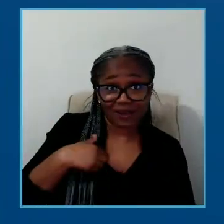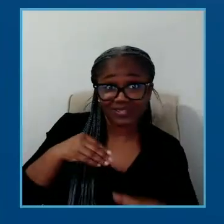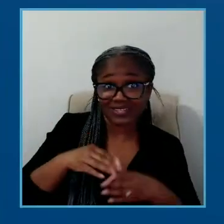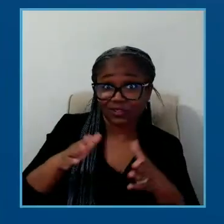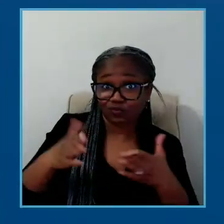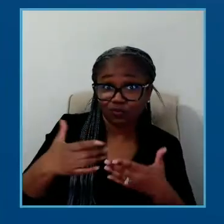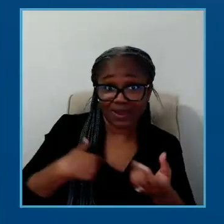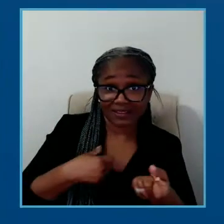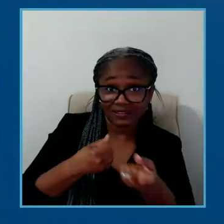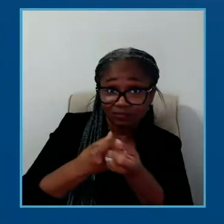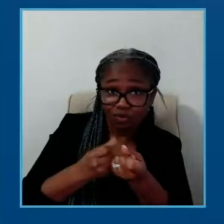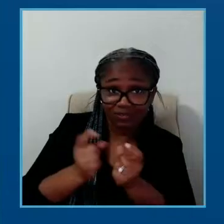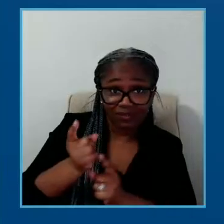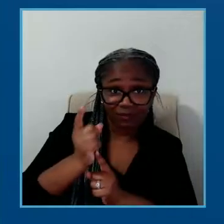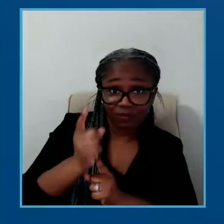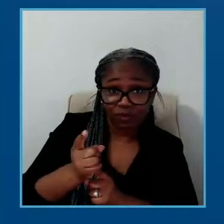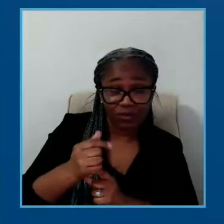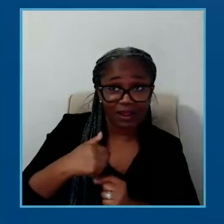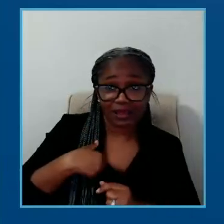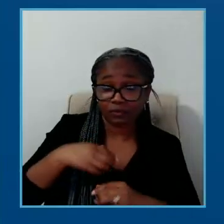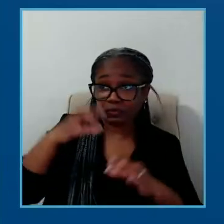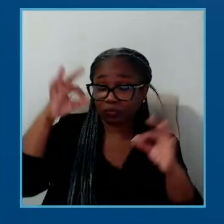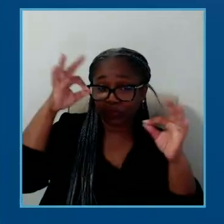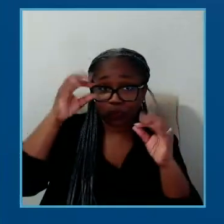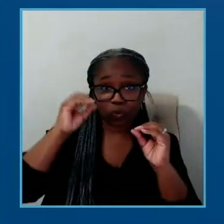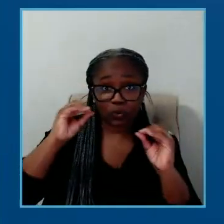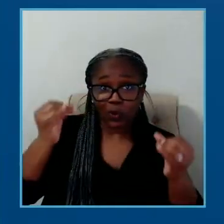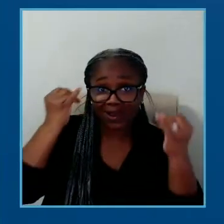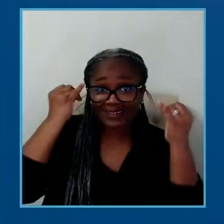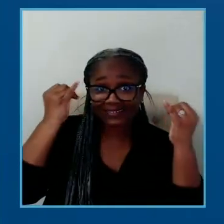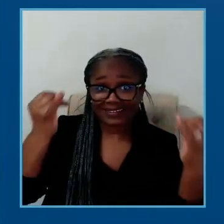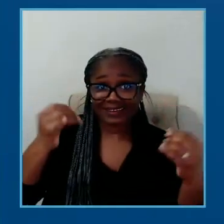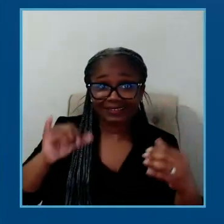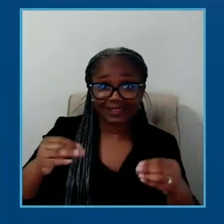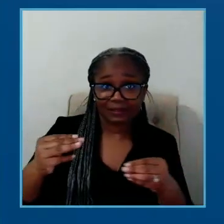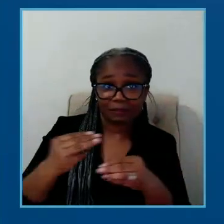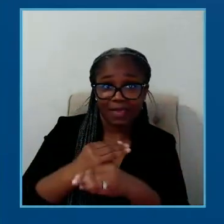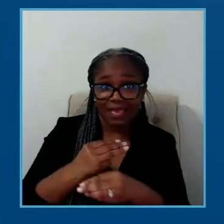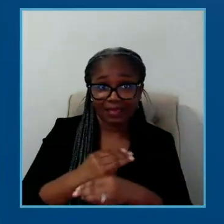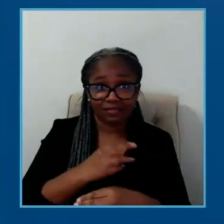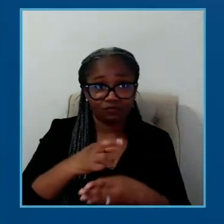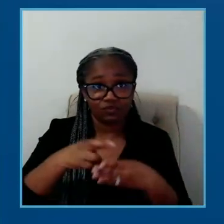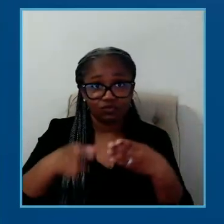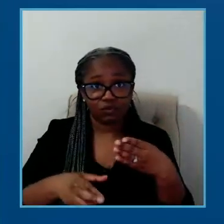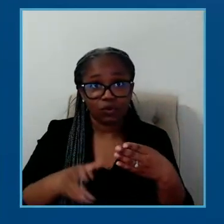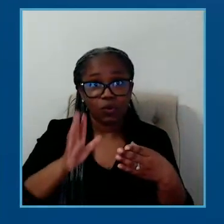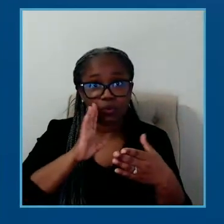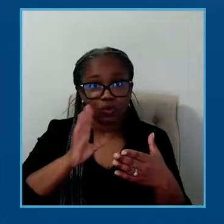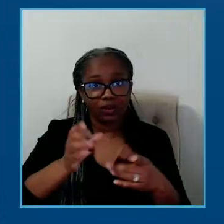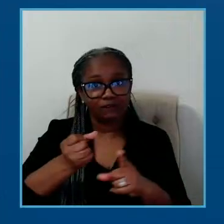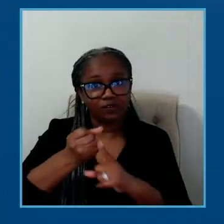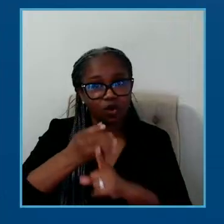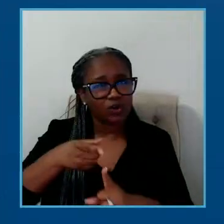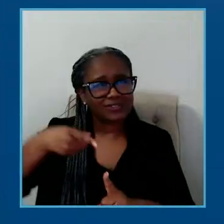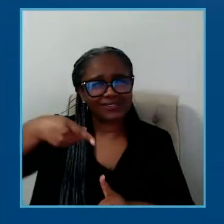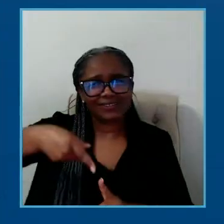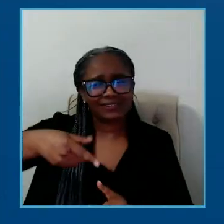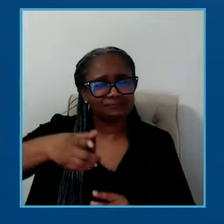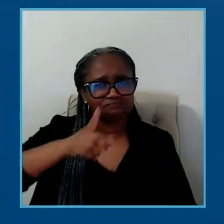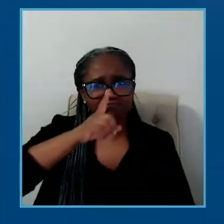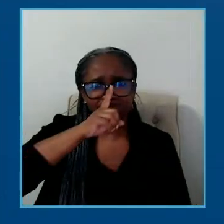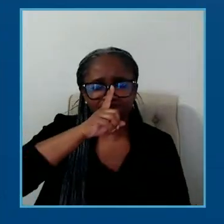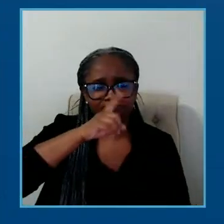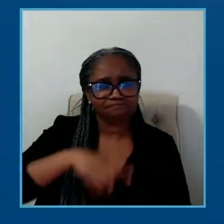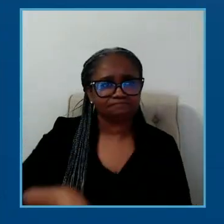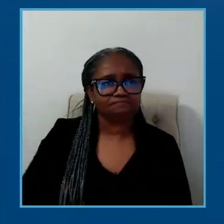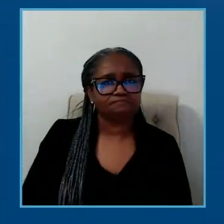had no idea that the mathematical result would have been what it is. I want to make a